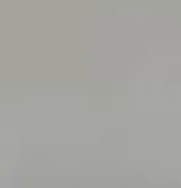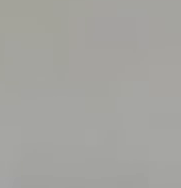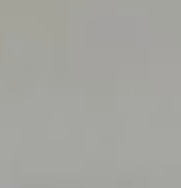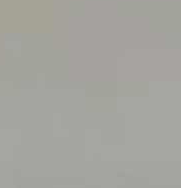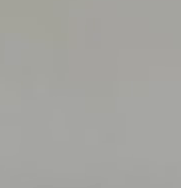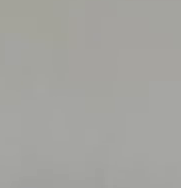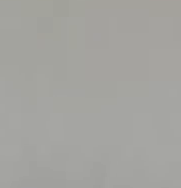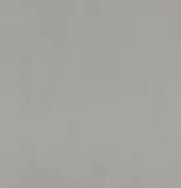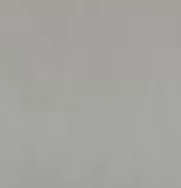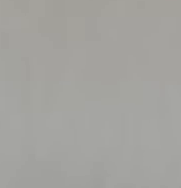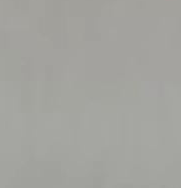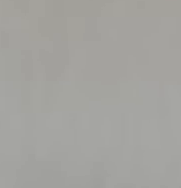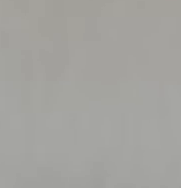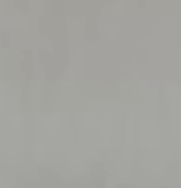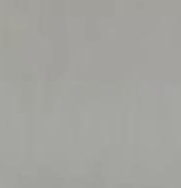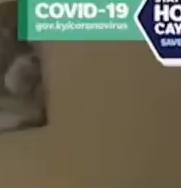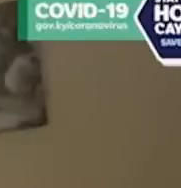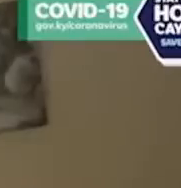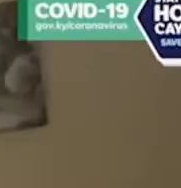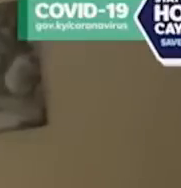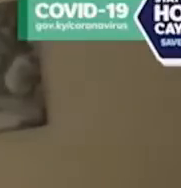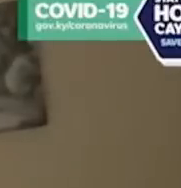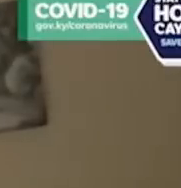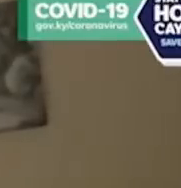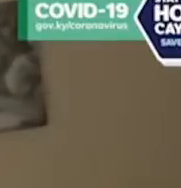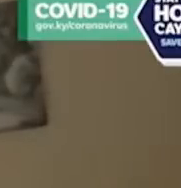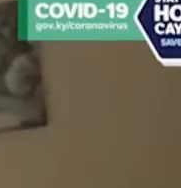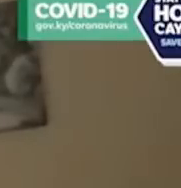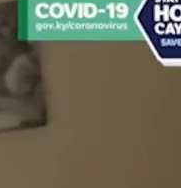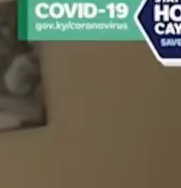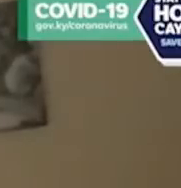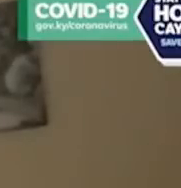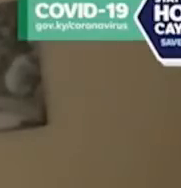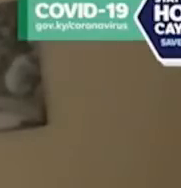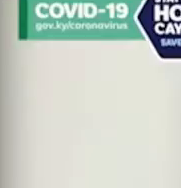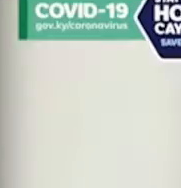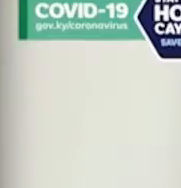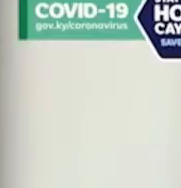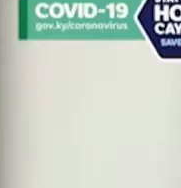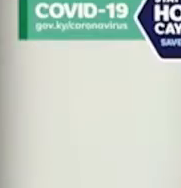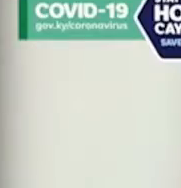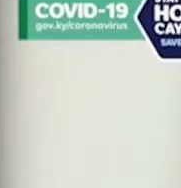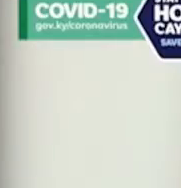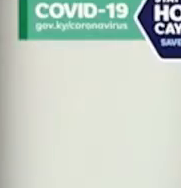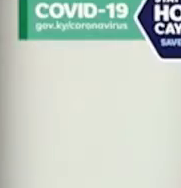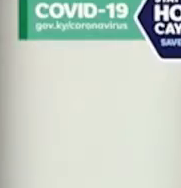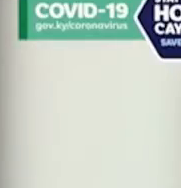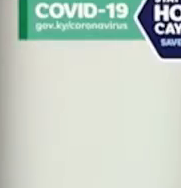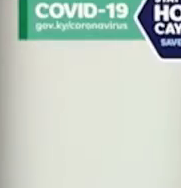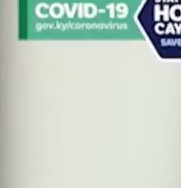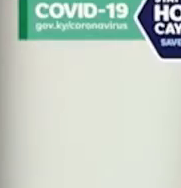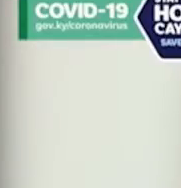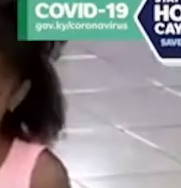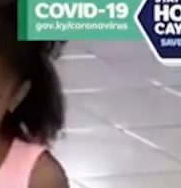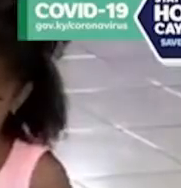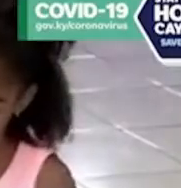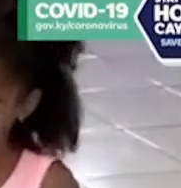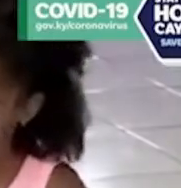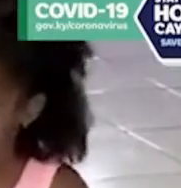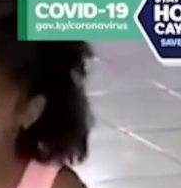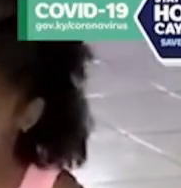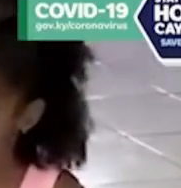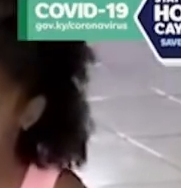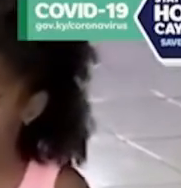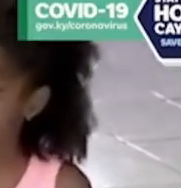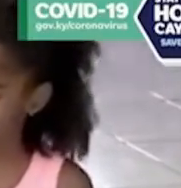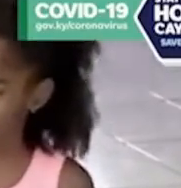And we all stay home because Staying home is K-Mankind. Staying at home is K-Mankind. Staying